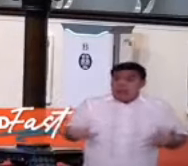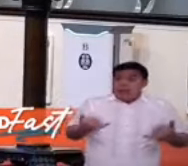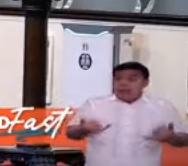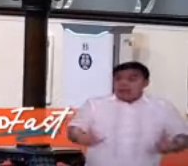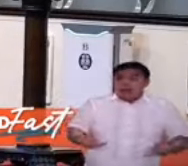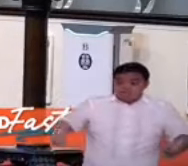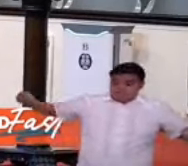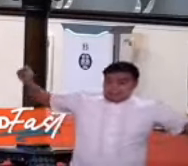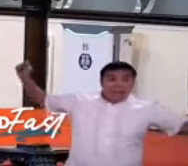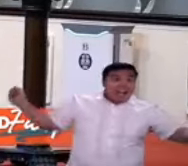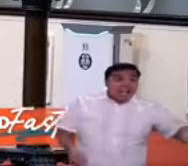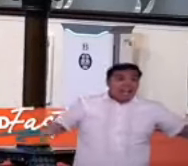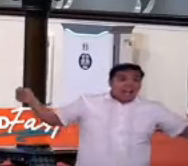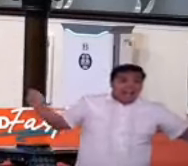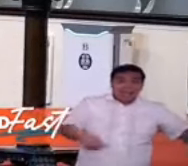your word.